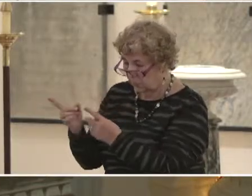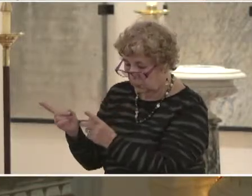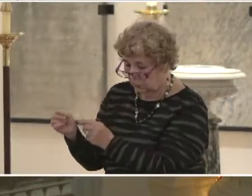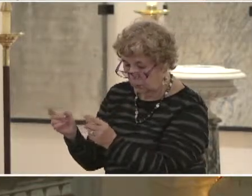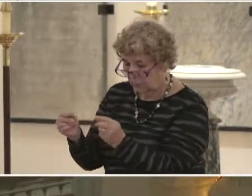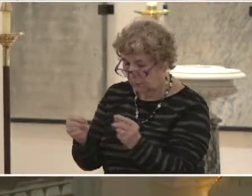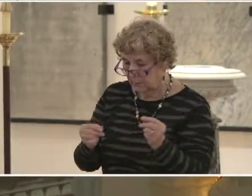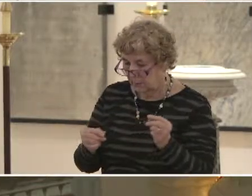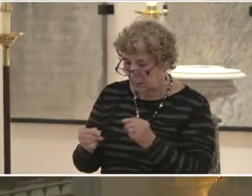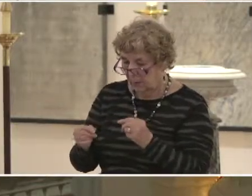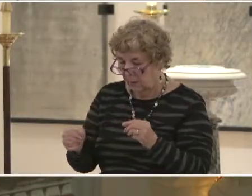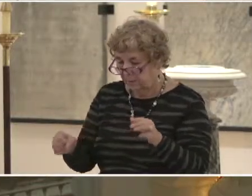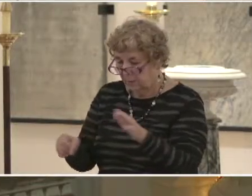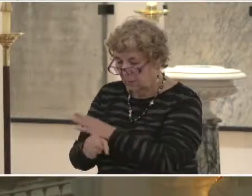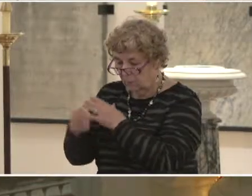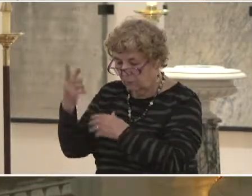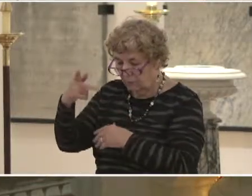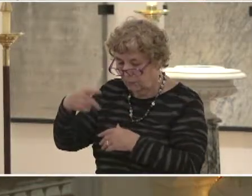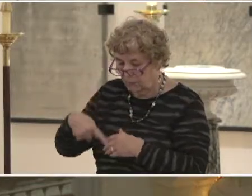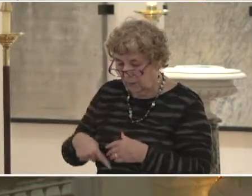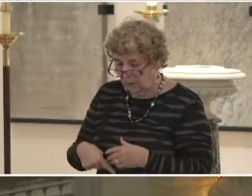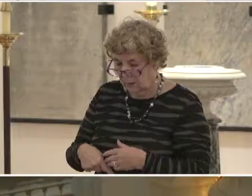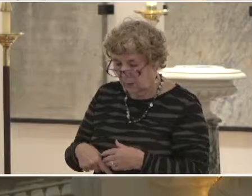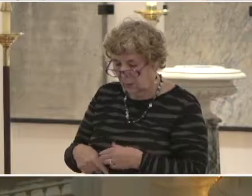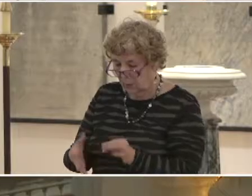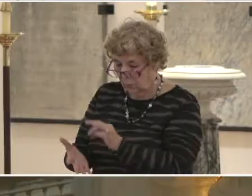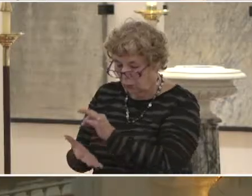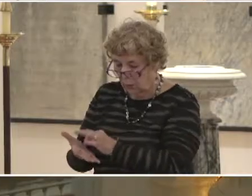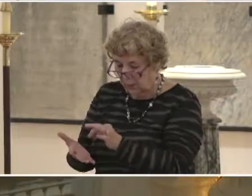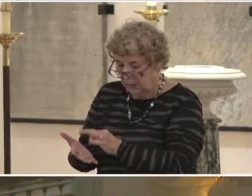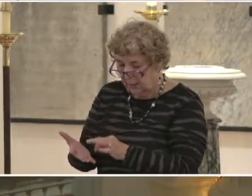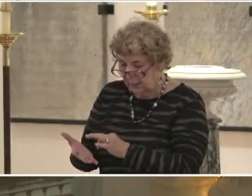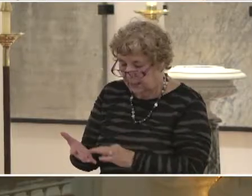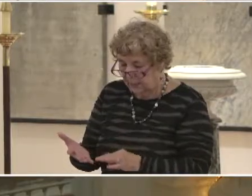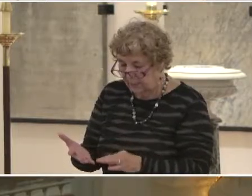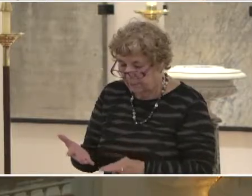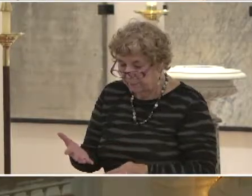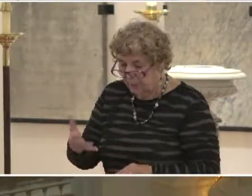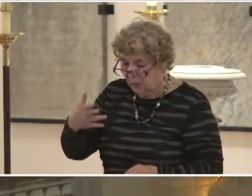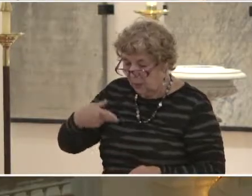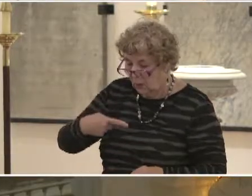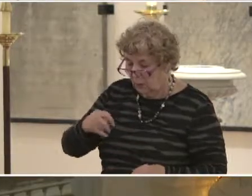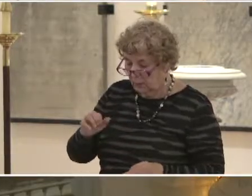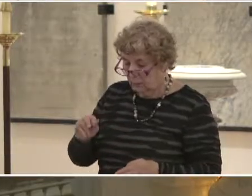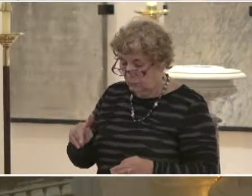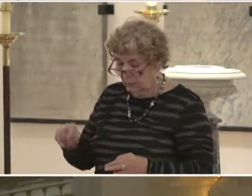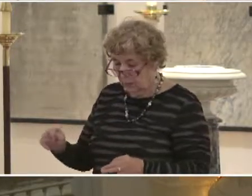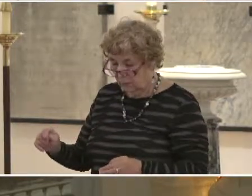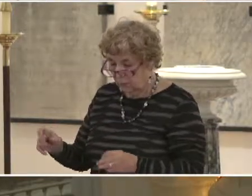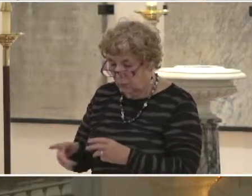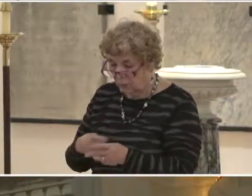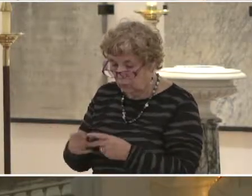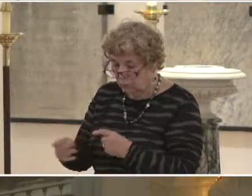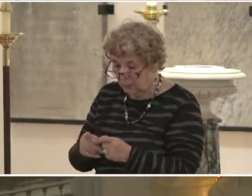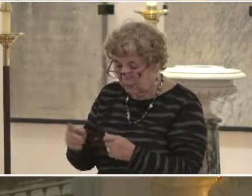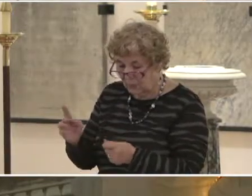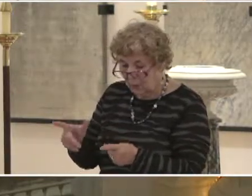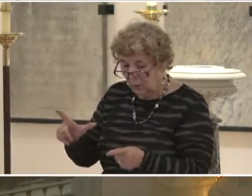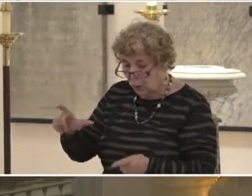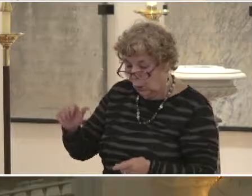can be as a response to overwhelming responsibilities at work or at home. It can show up as a fleeting sense